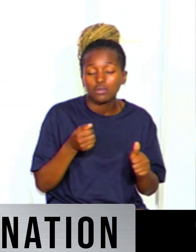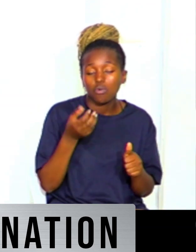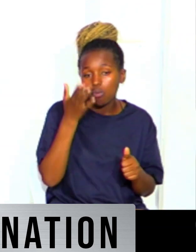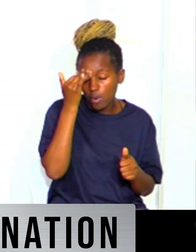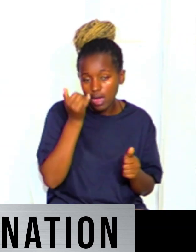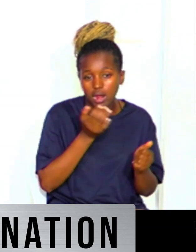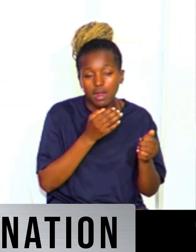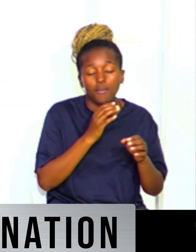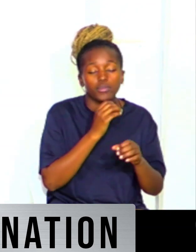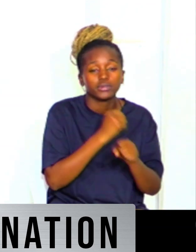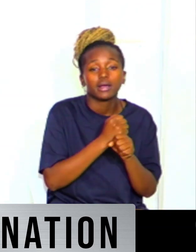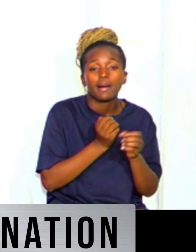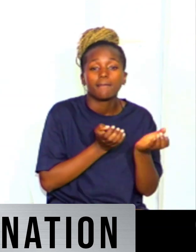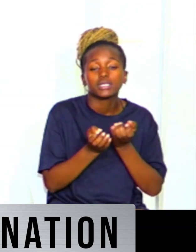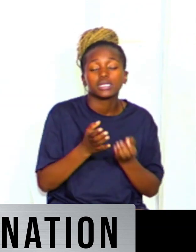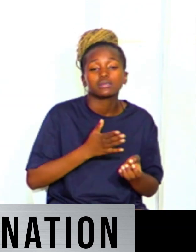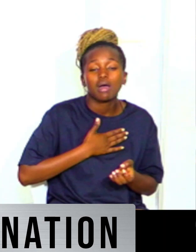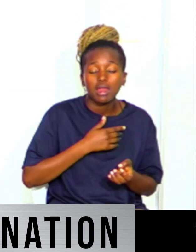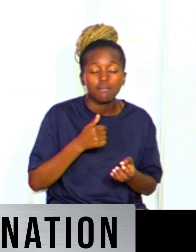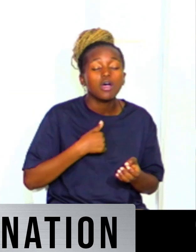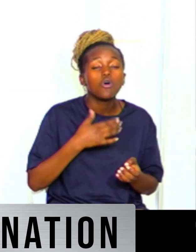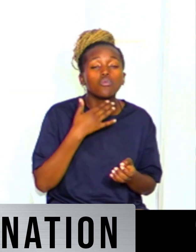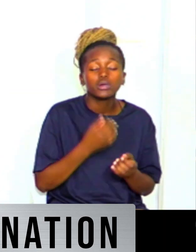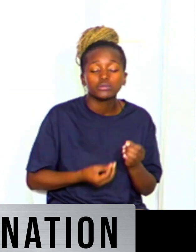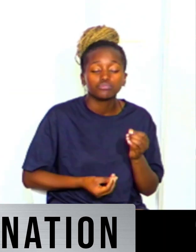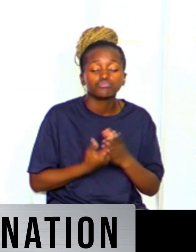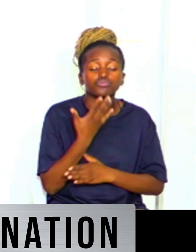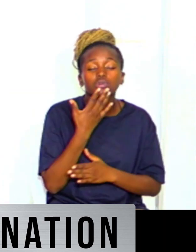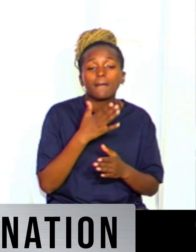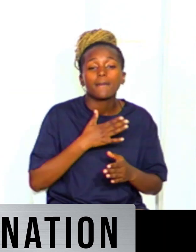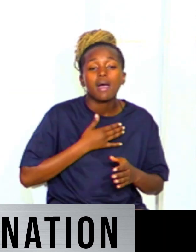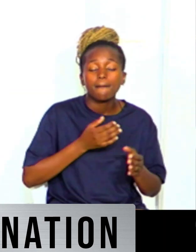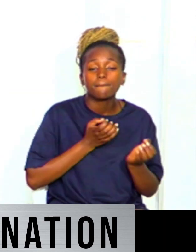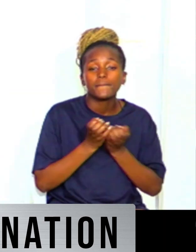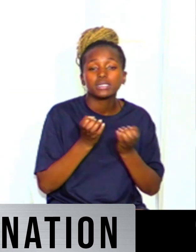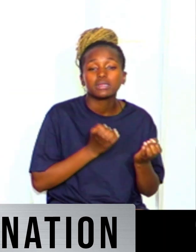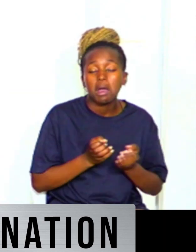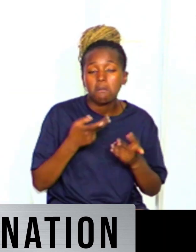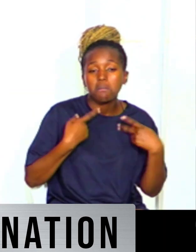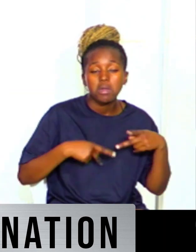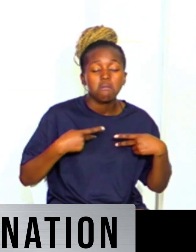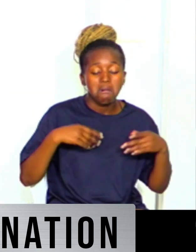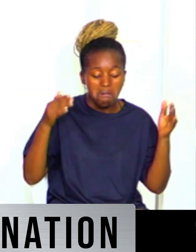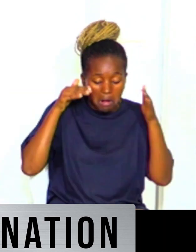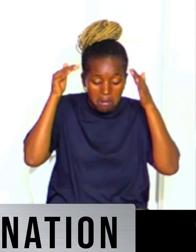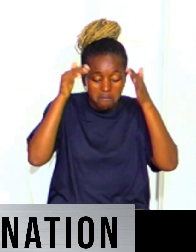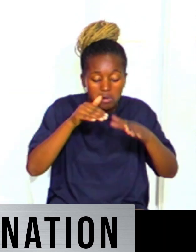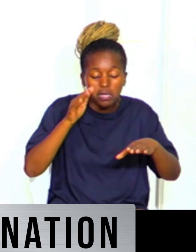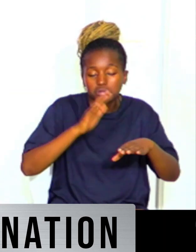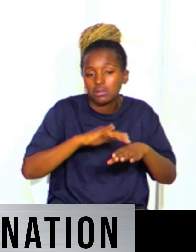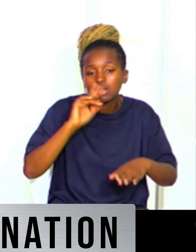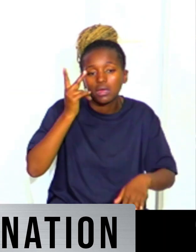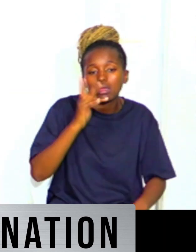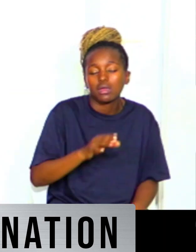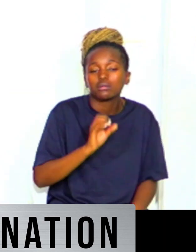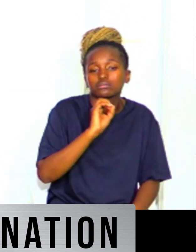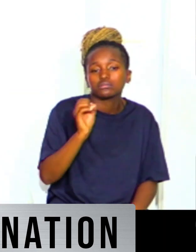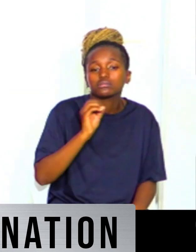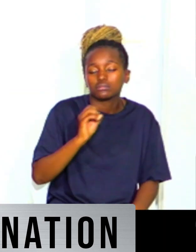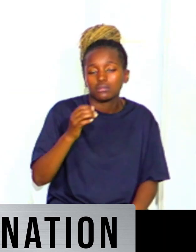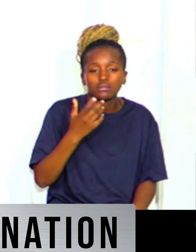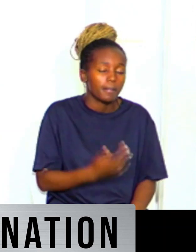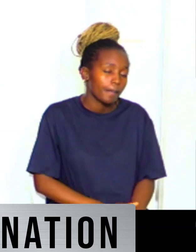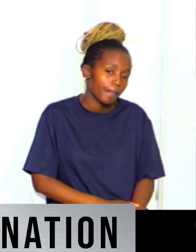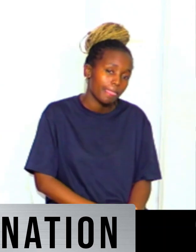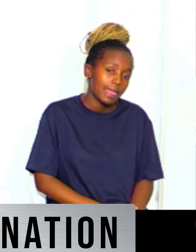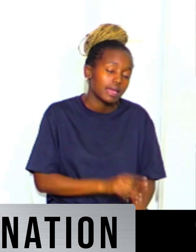ndio nifanye biashara yangu igrow. Right. Something that doesn't make sense. They are not going there for the self-interest of mwananchi. Remember what happened, Jonah, during